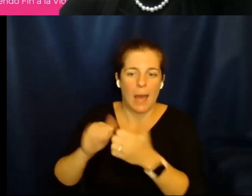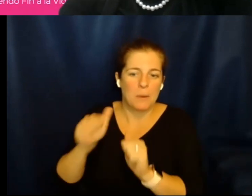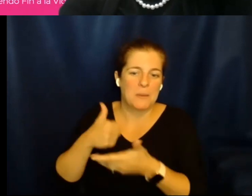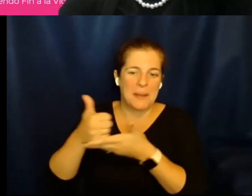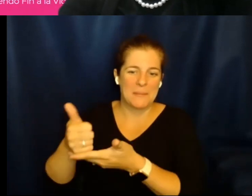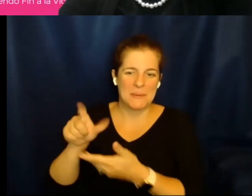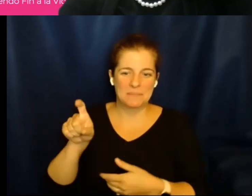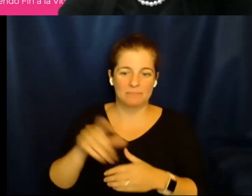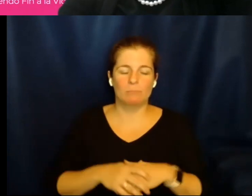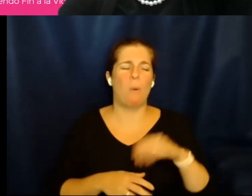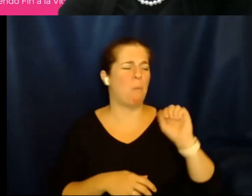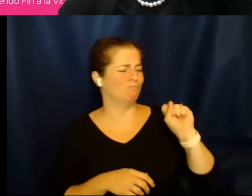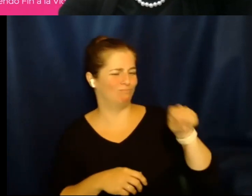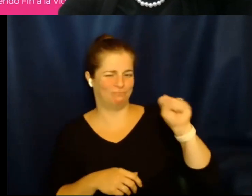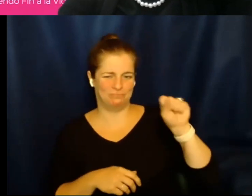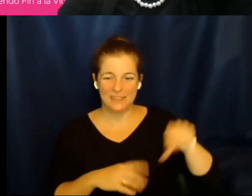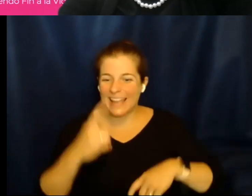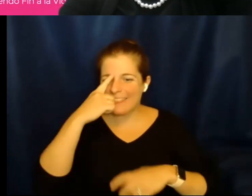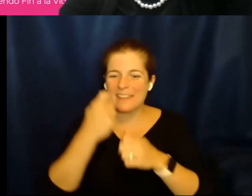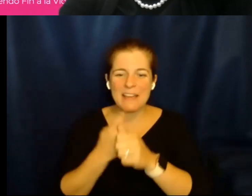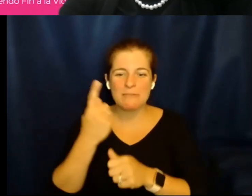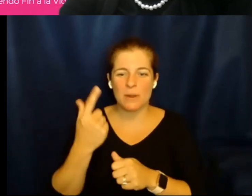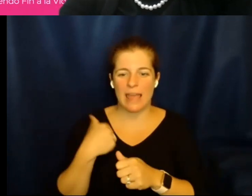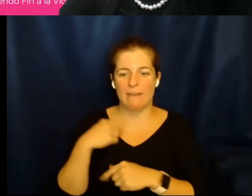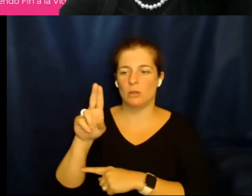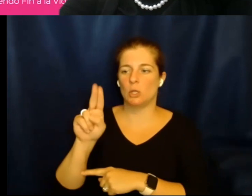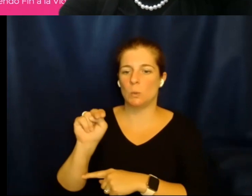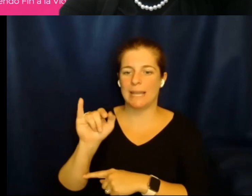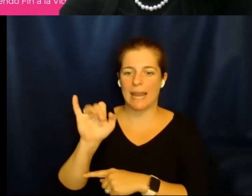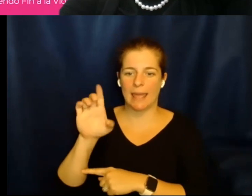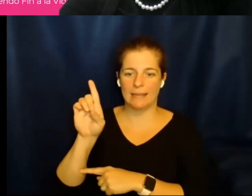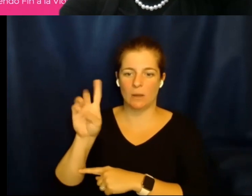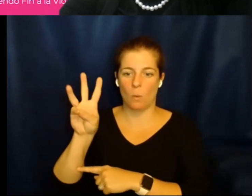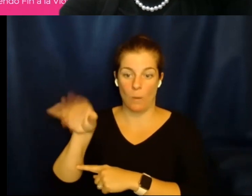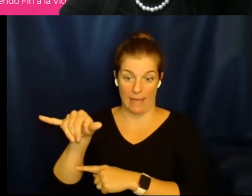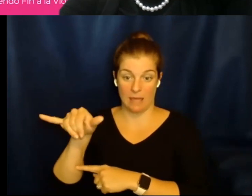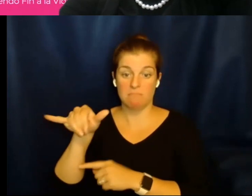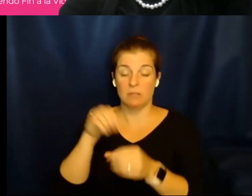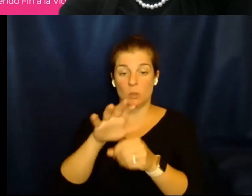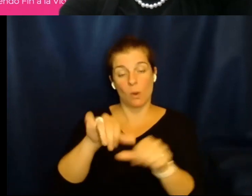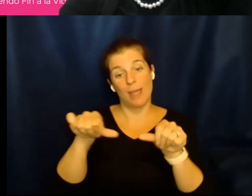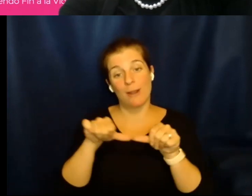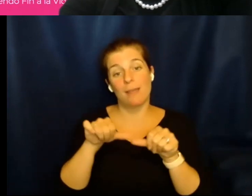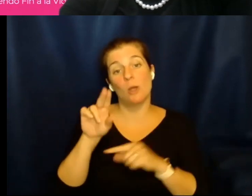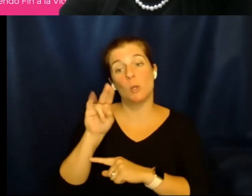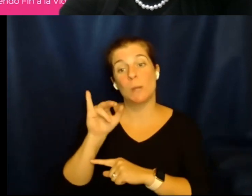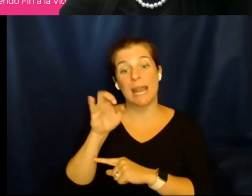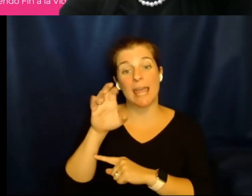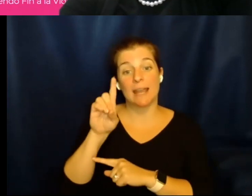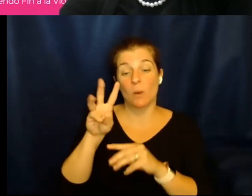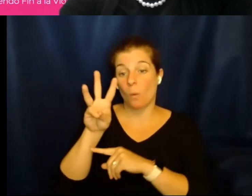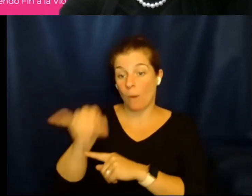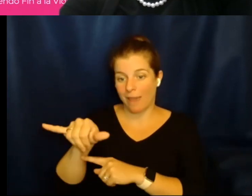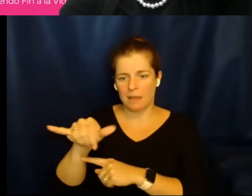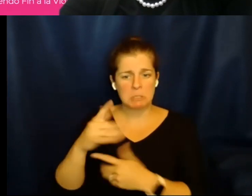Oh, yes, of course. Well, think everybody has a united way near them. They're happy to receive money